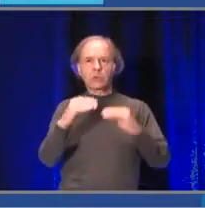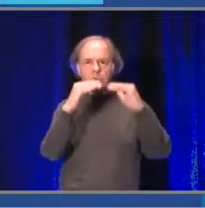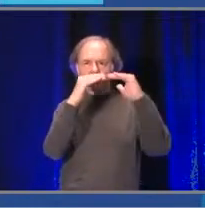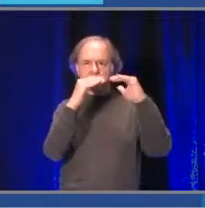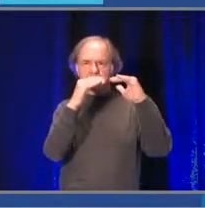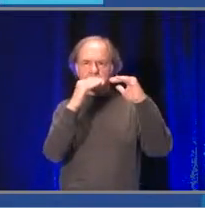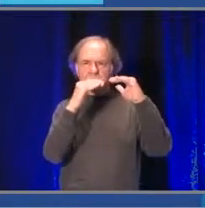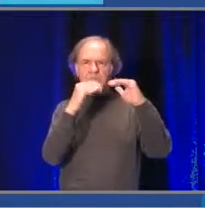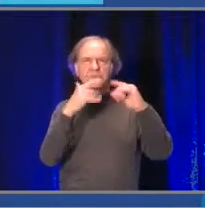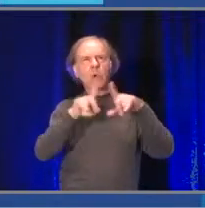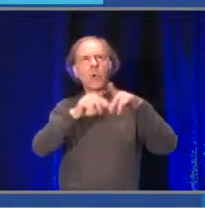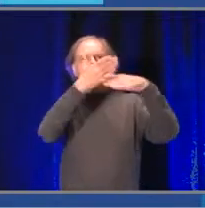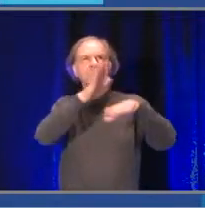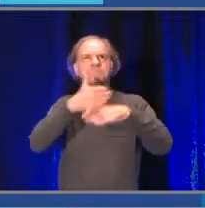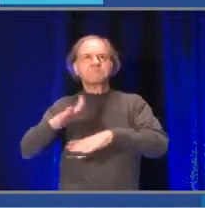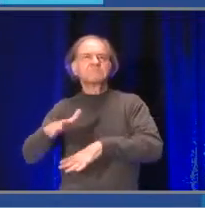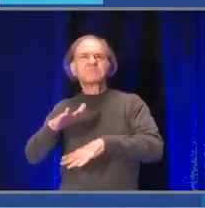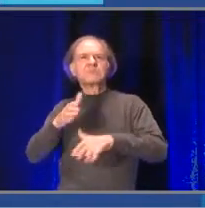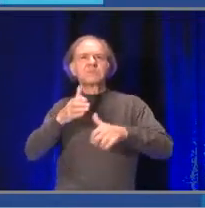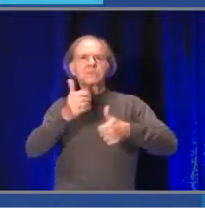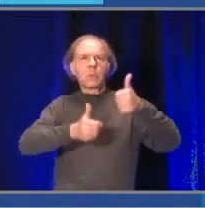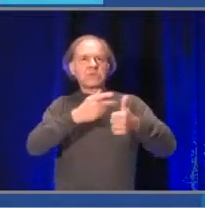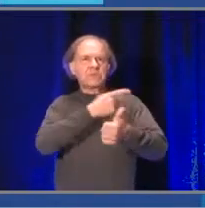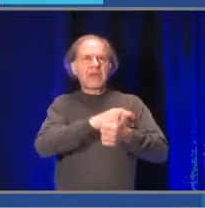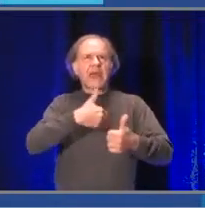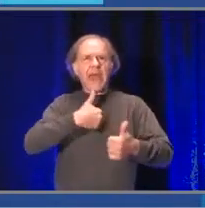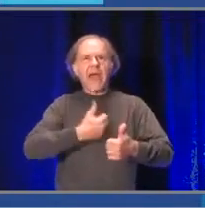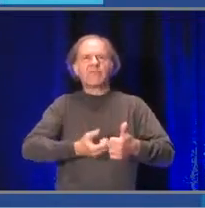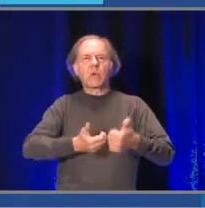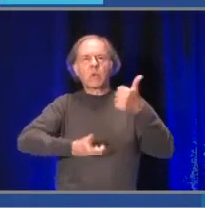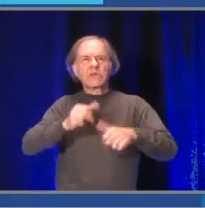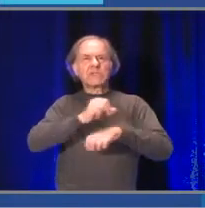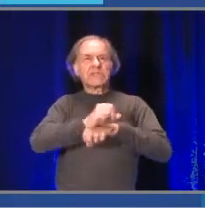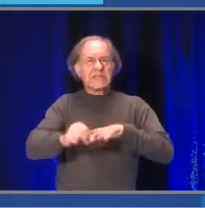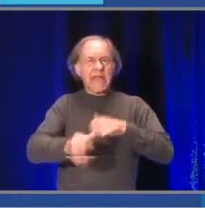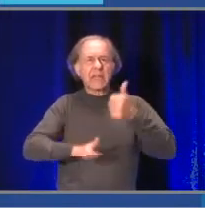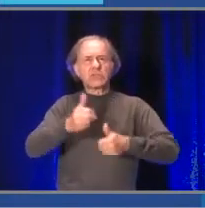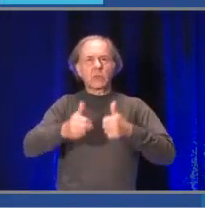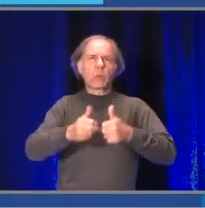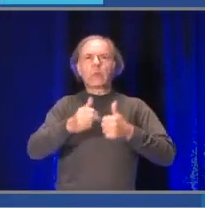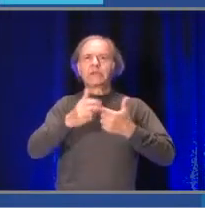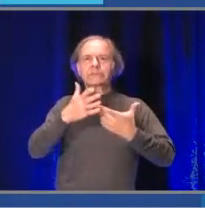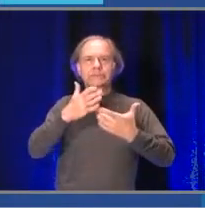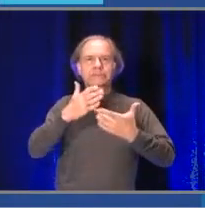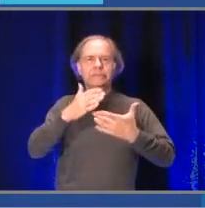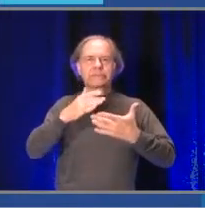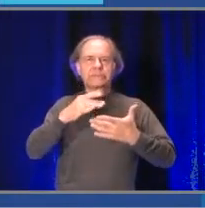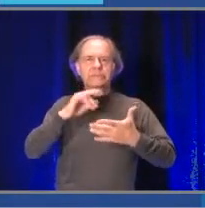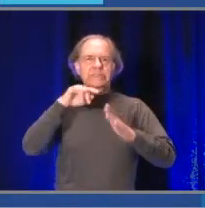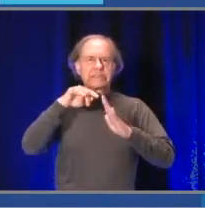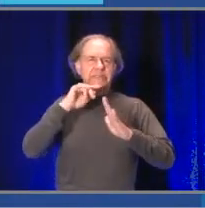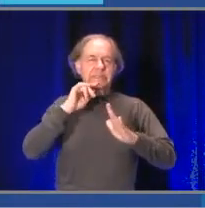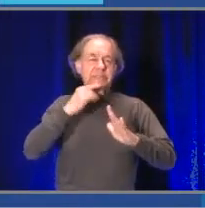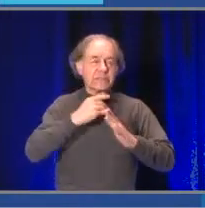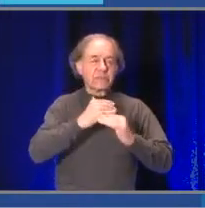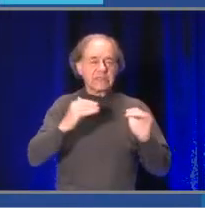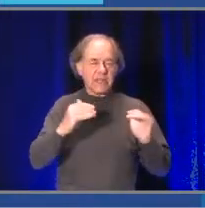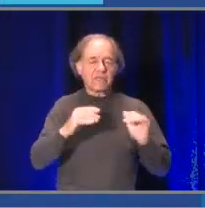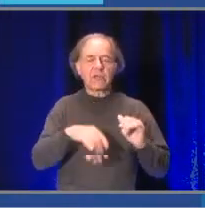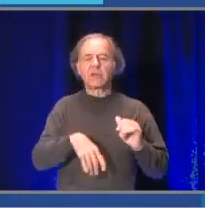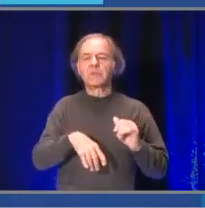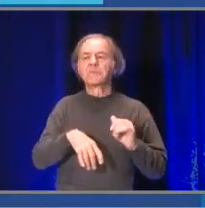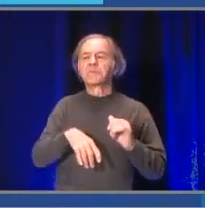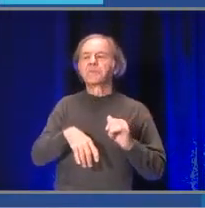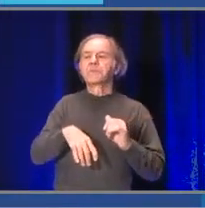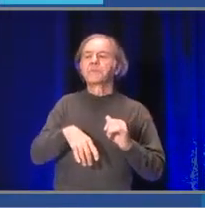having to do painful biopsies. So what are the goals that we are aiming to